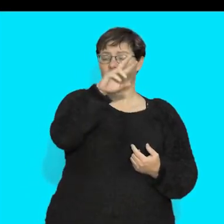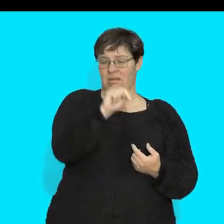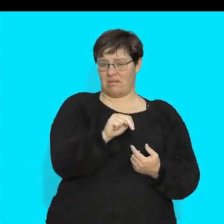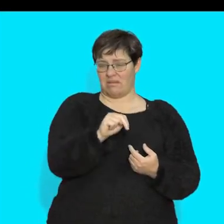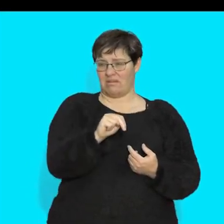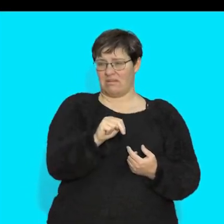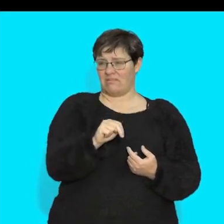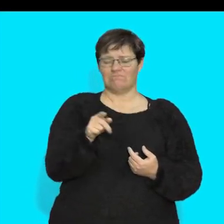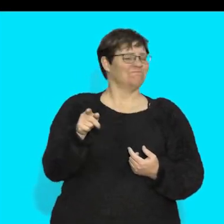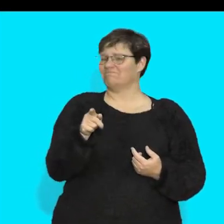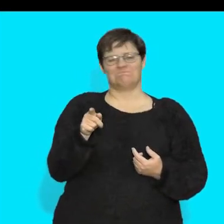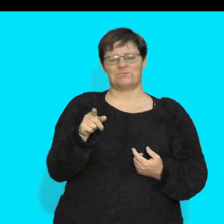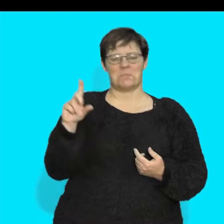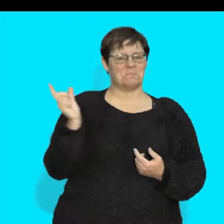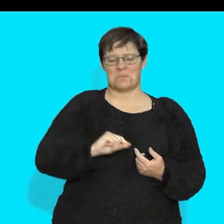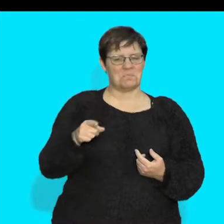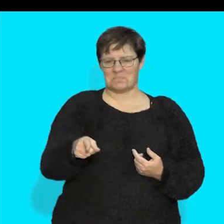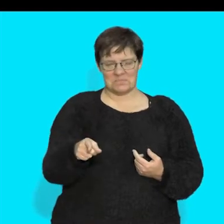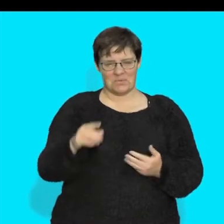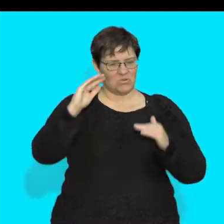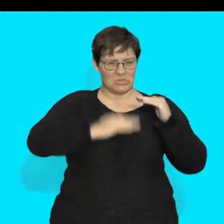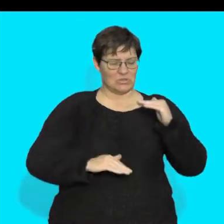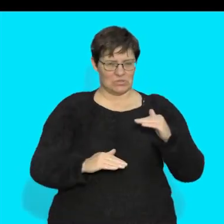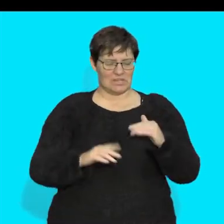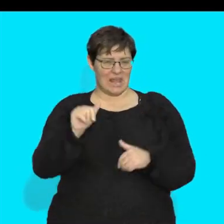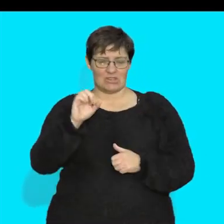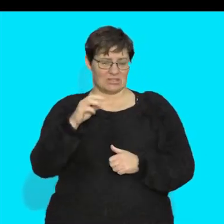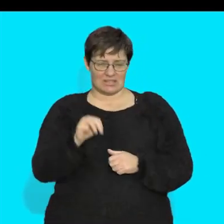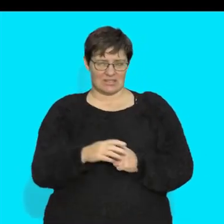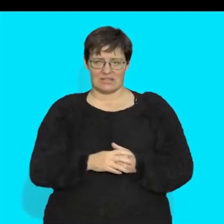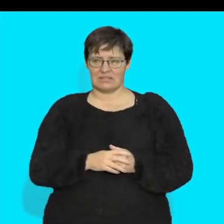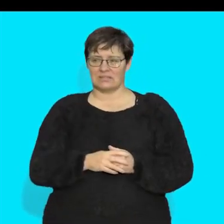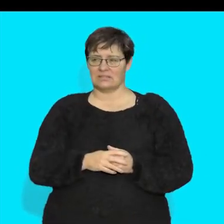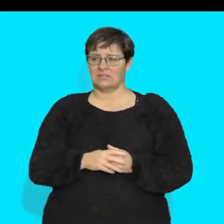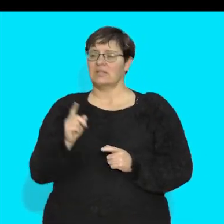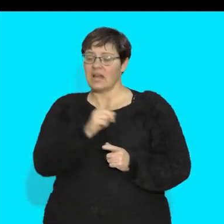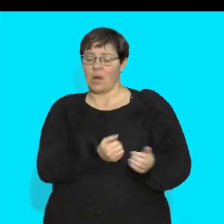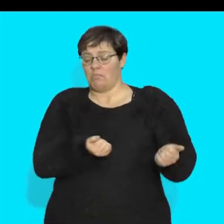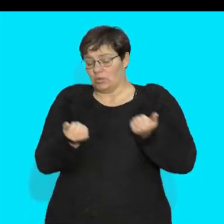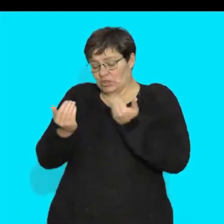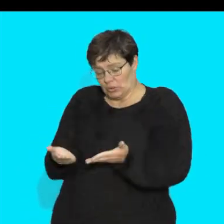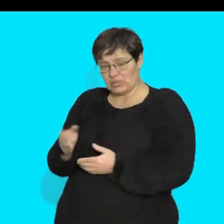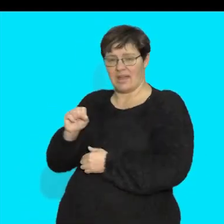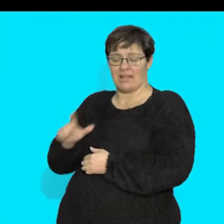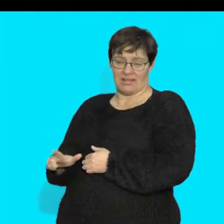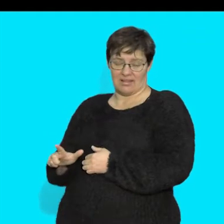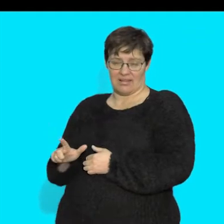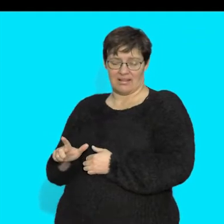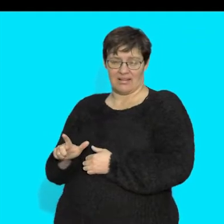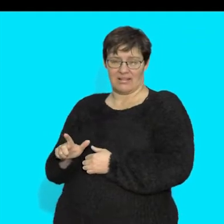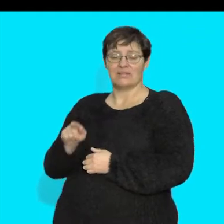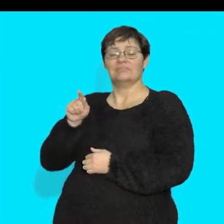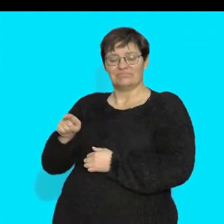aluminium ions. So this isn't going to be the reducing agent. We recognize the aluminium ions are going to produce